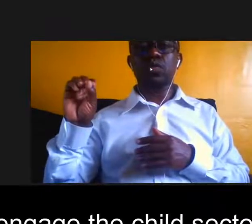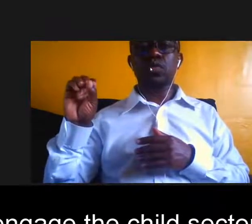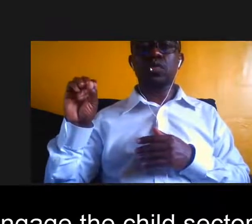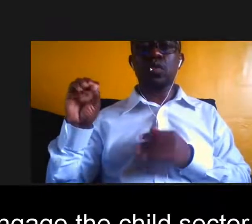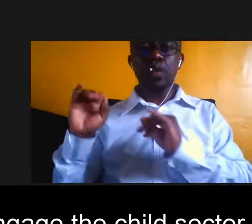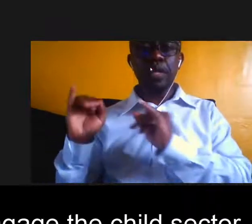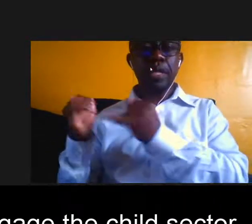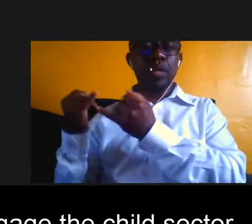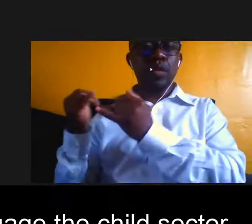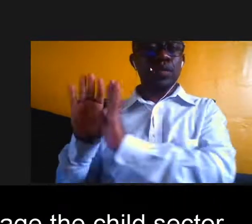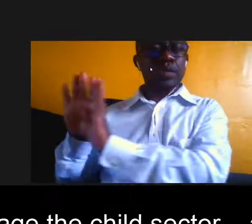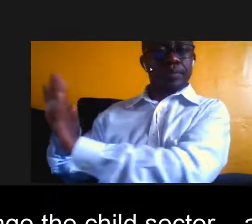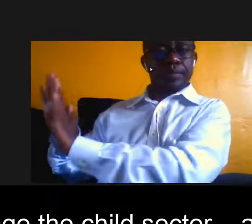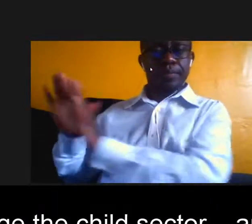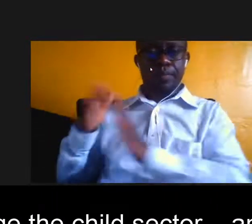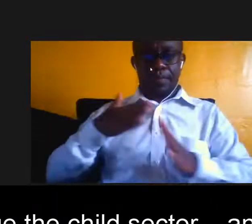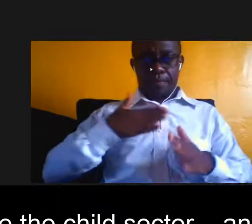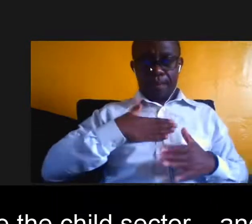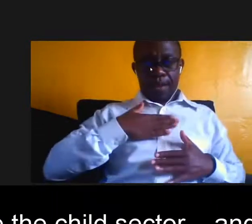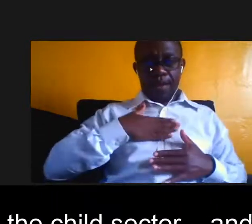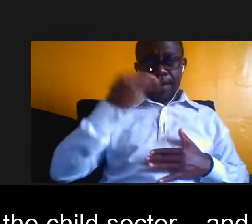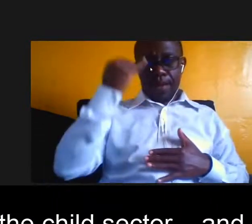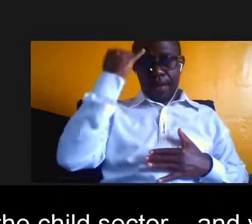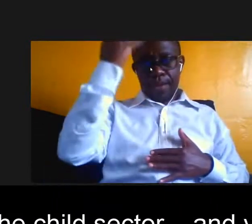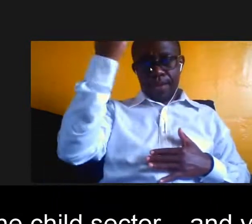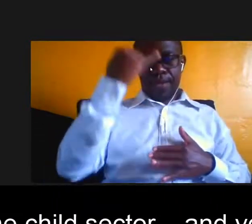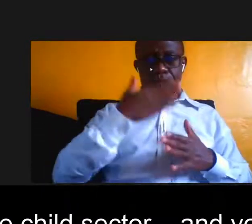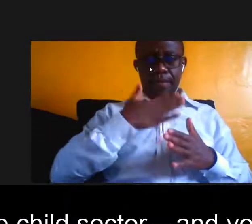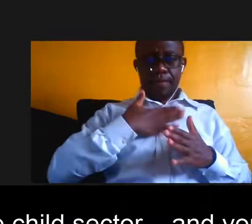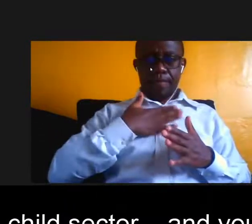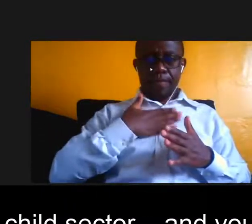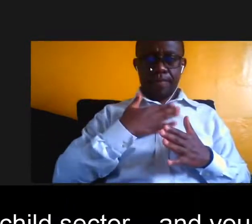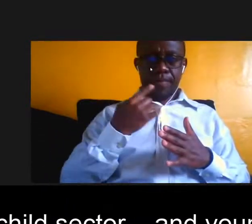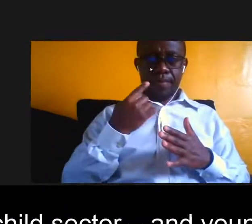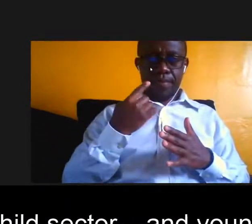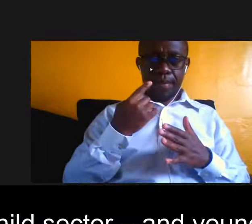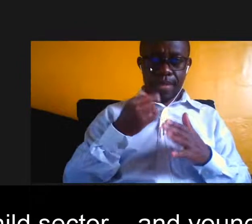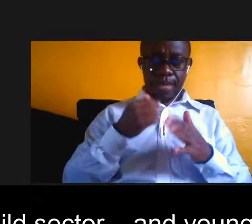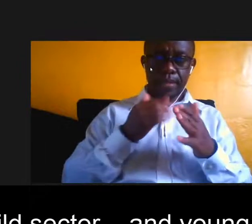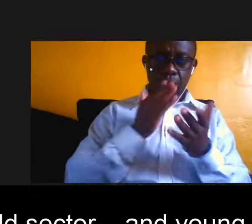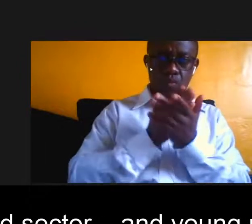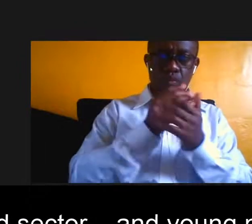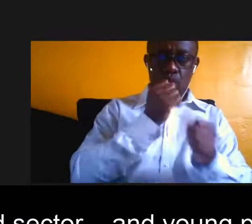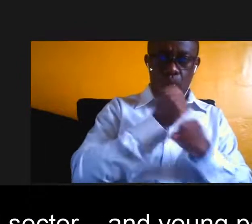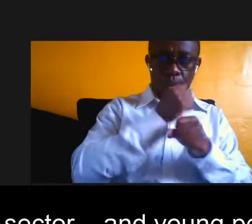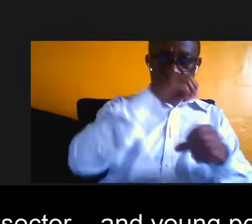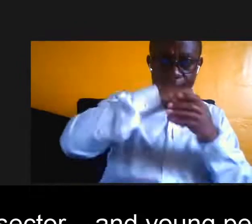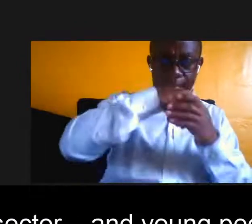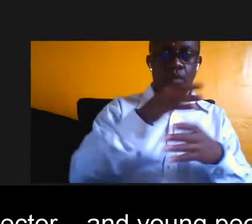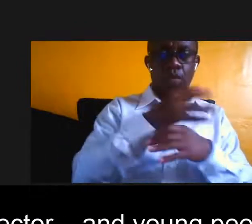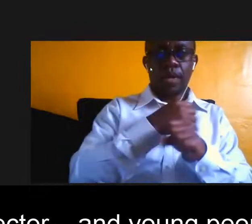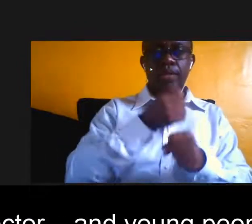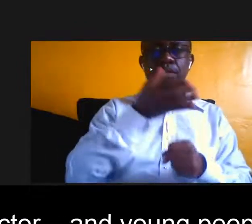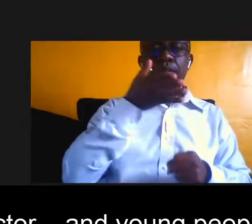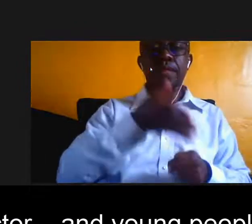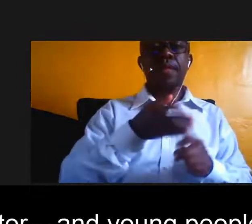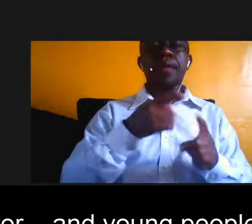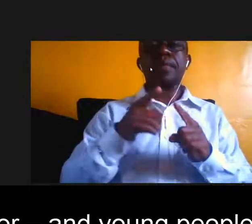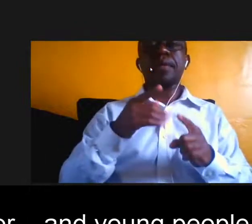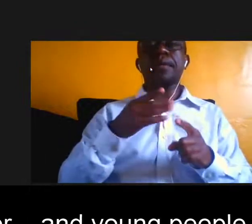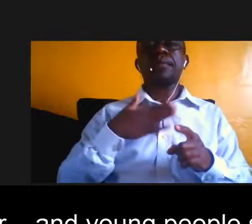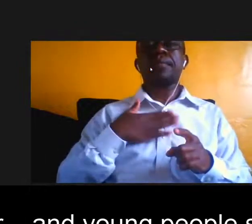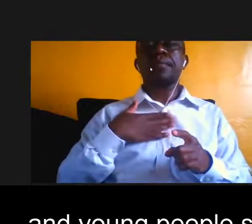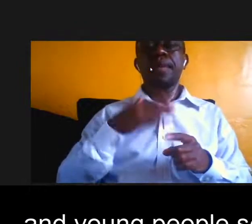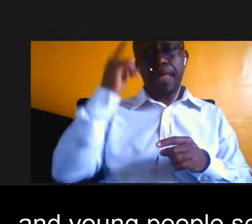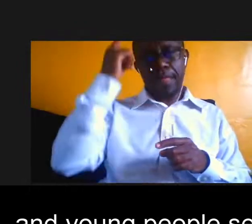and part of what one of the organizations in the network, in the forum, is thinking, and as a